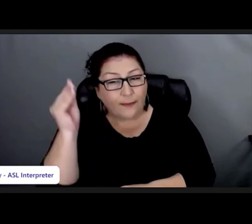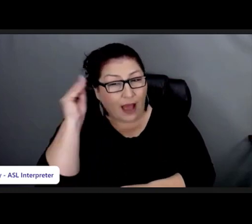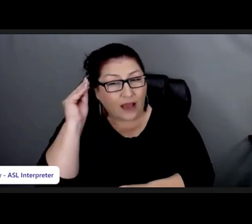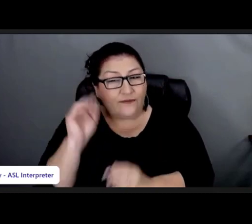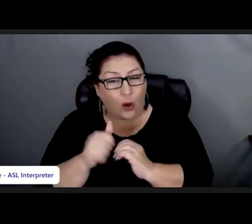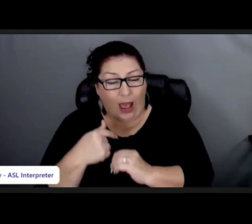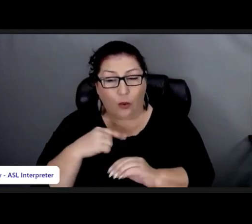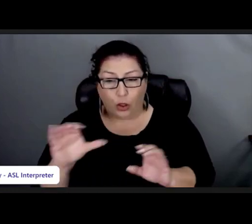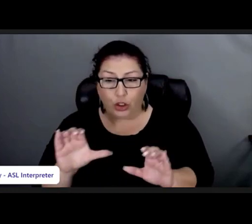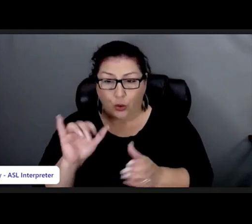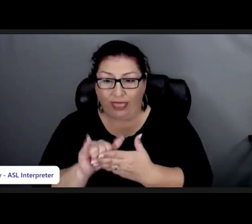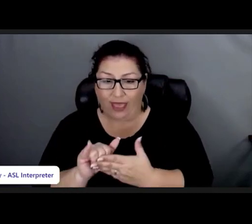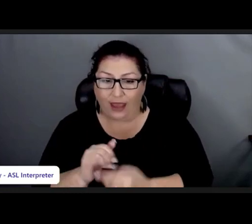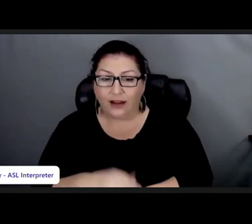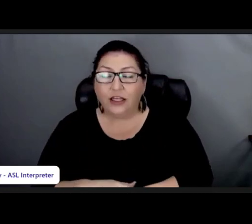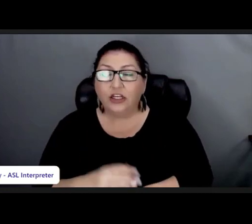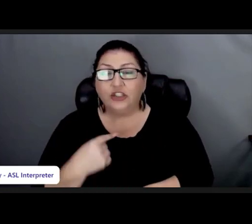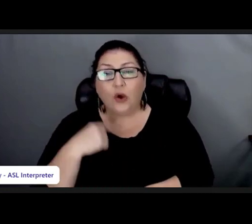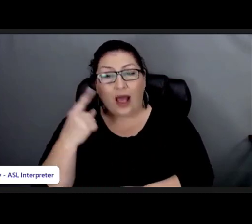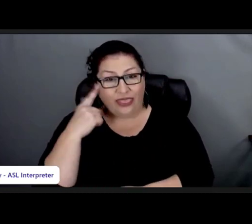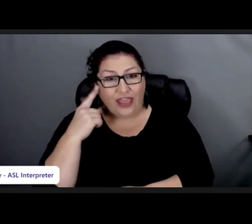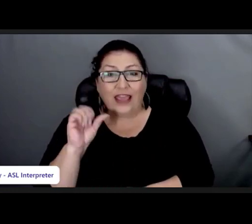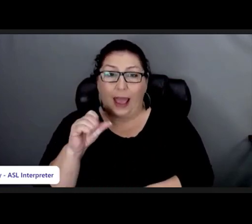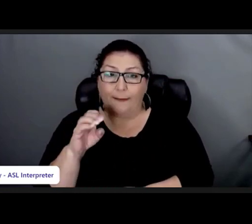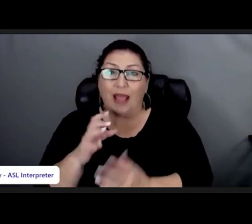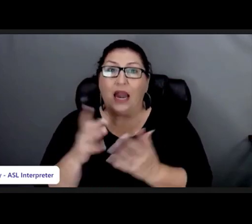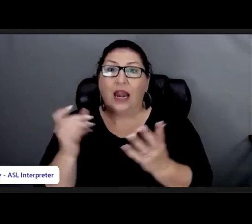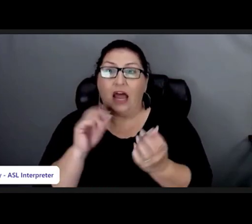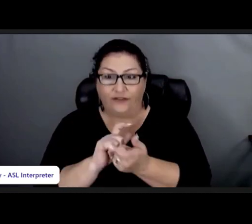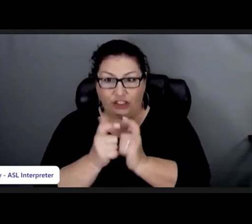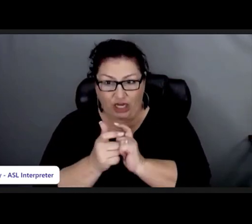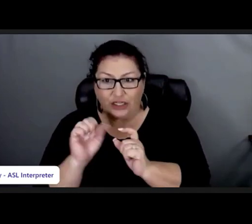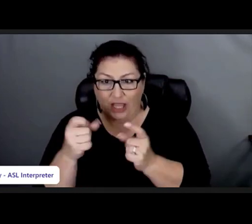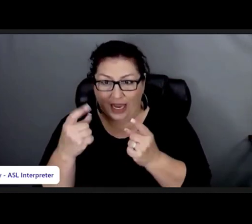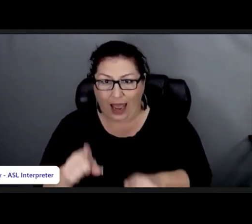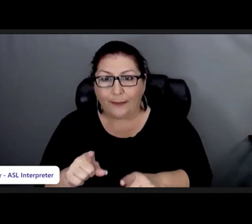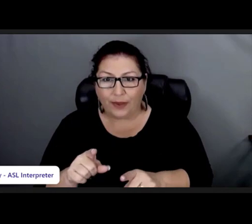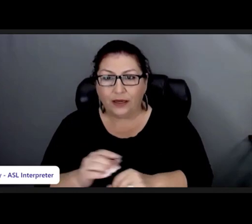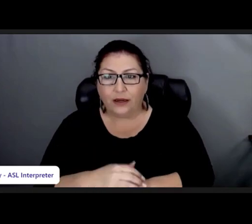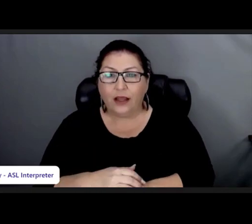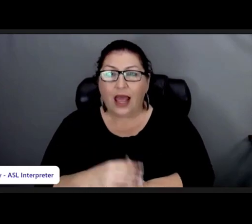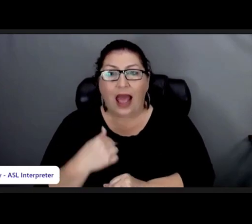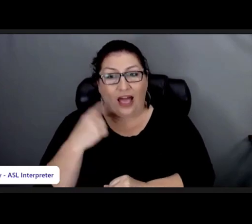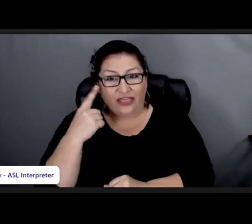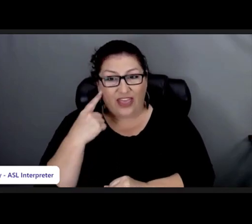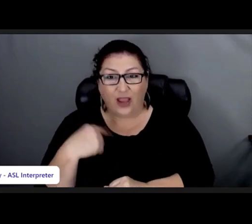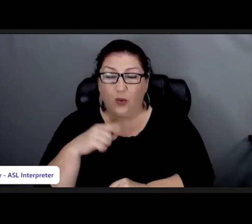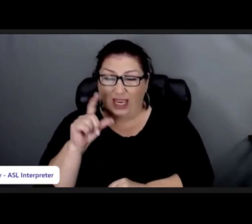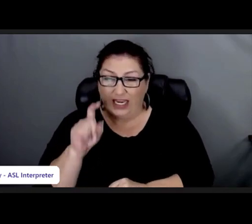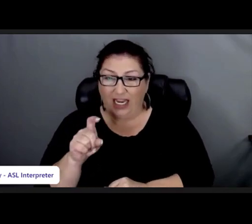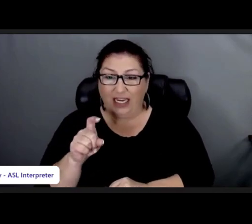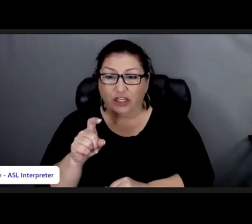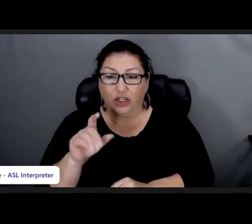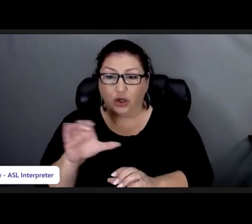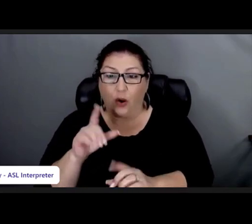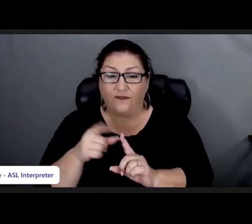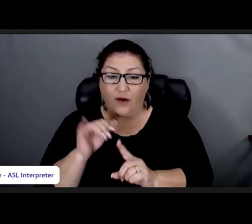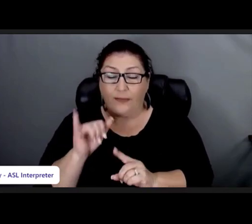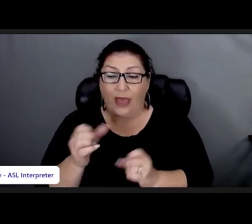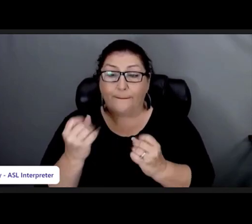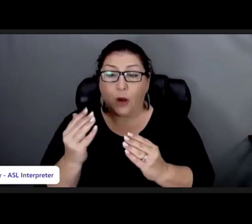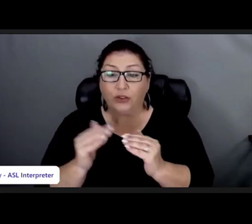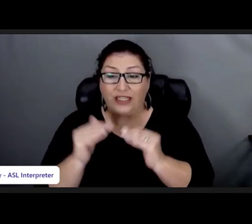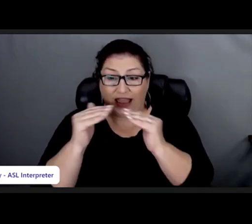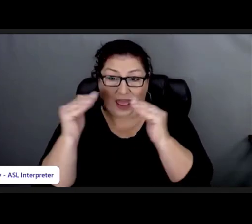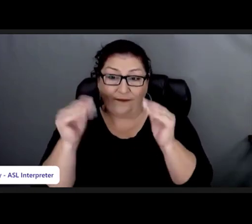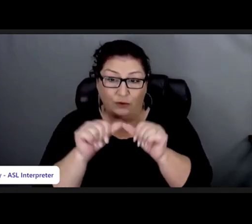that. So I think there can be lots of change that can happen. I just think that we just really need to do it from that multi-level space.